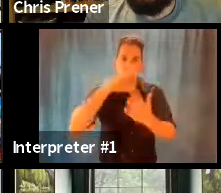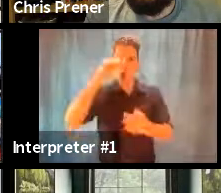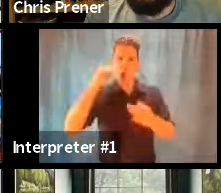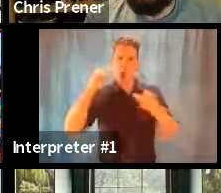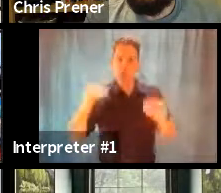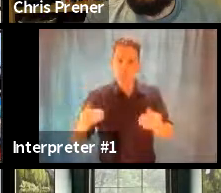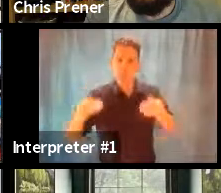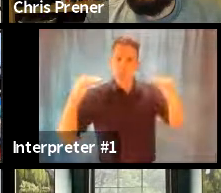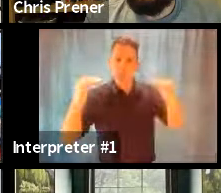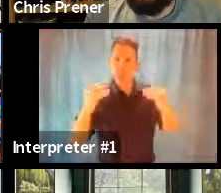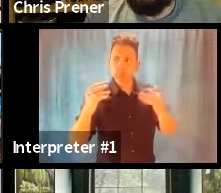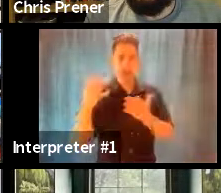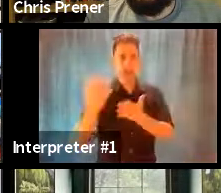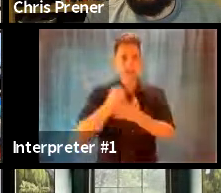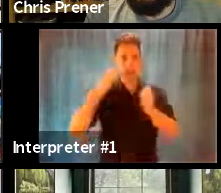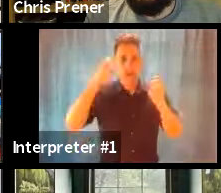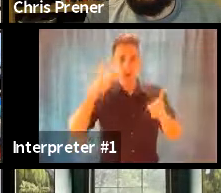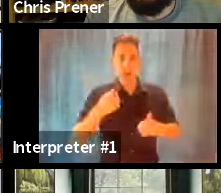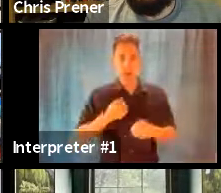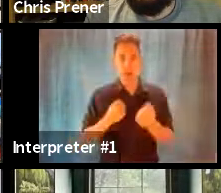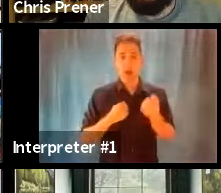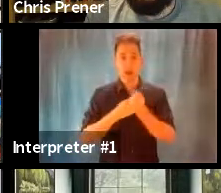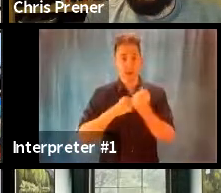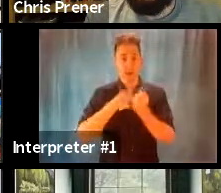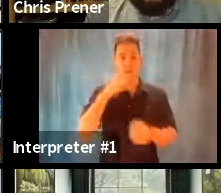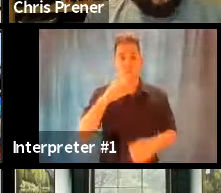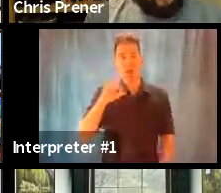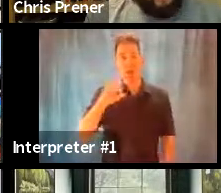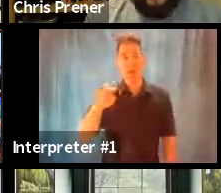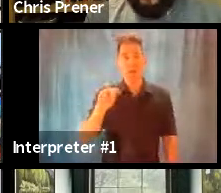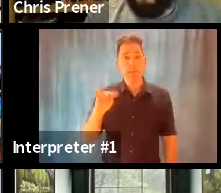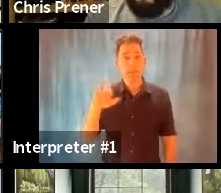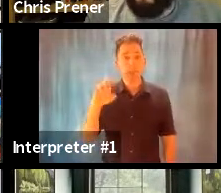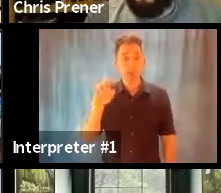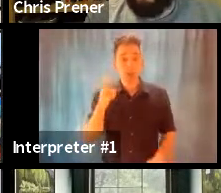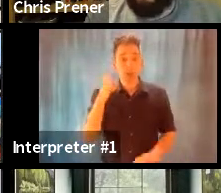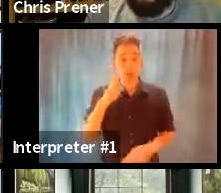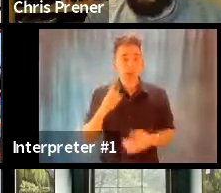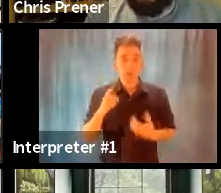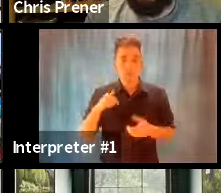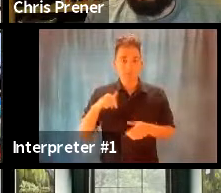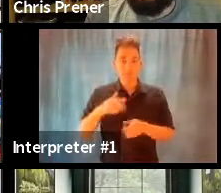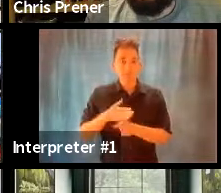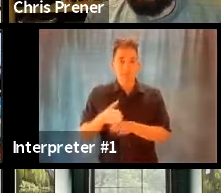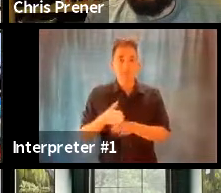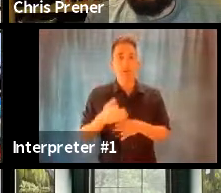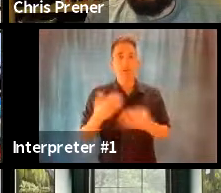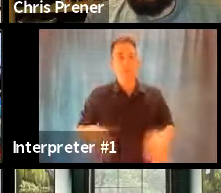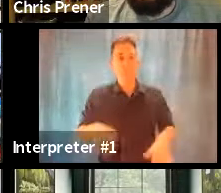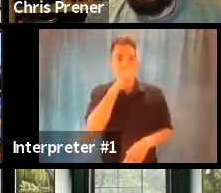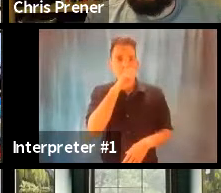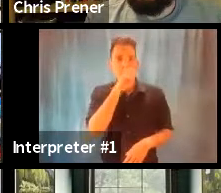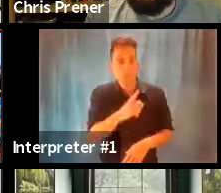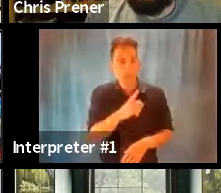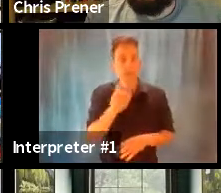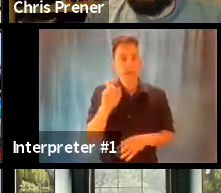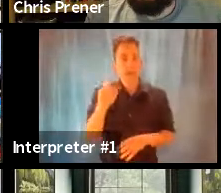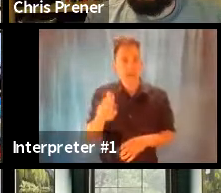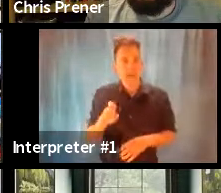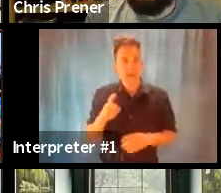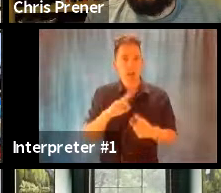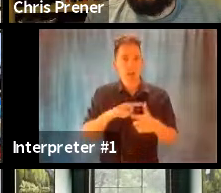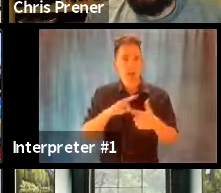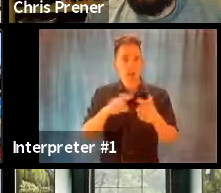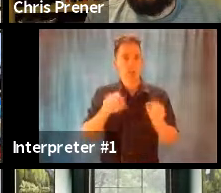So I advocate for 8 million for us because we really, really need it in order to pay quality